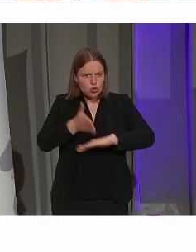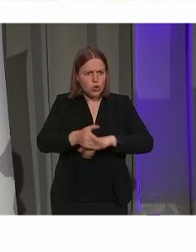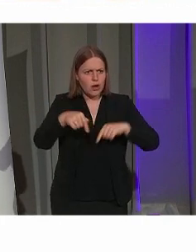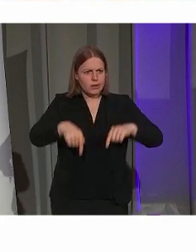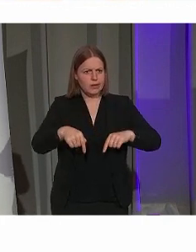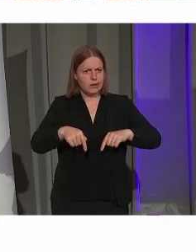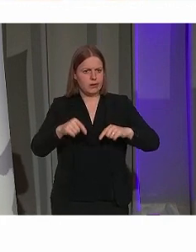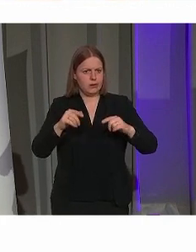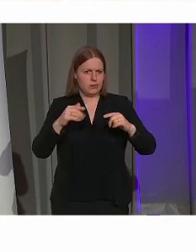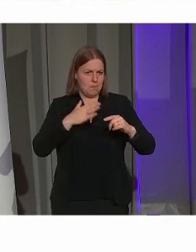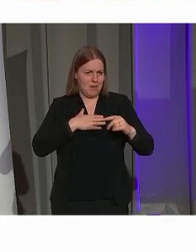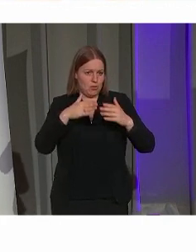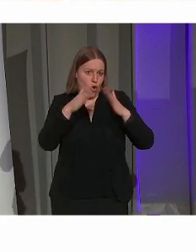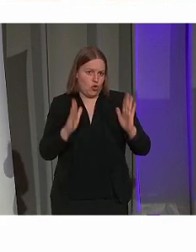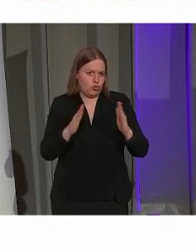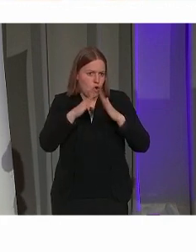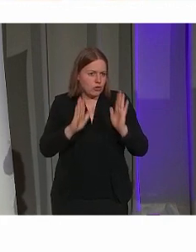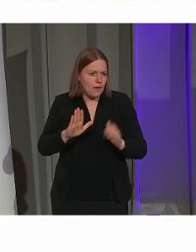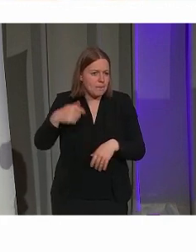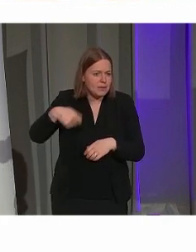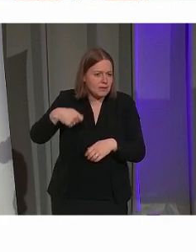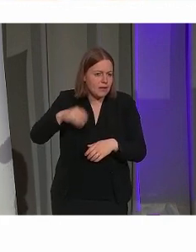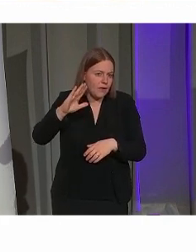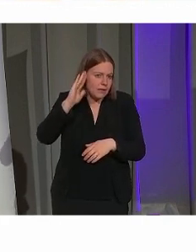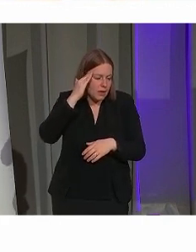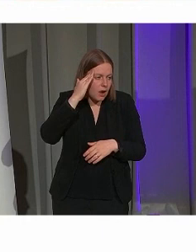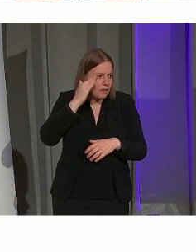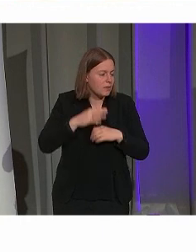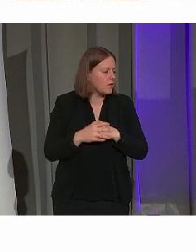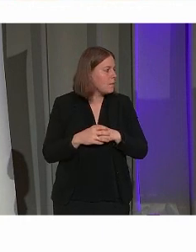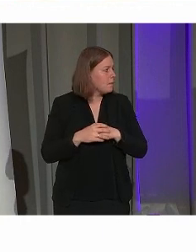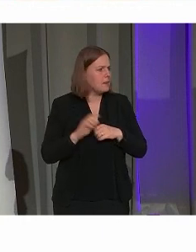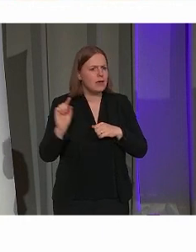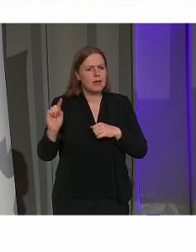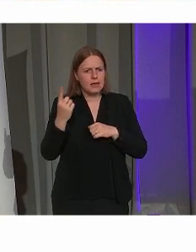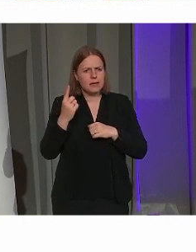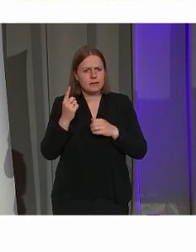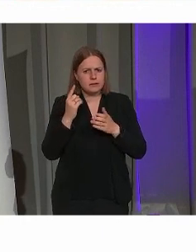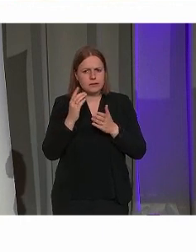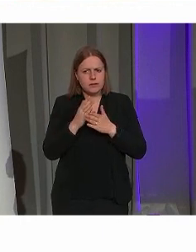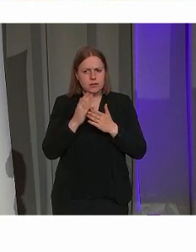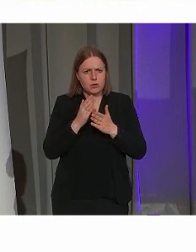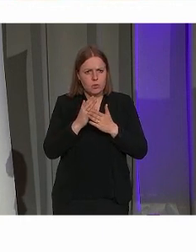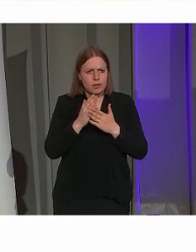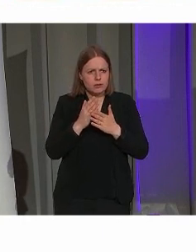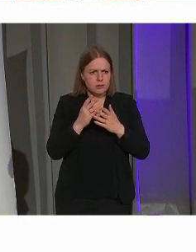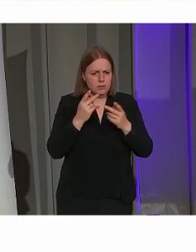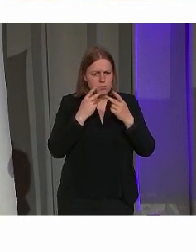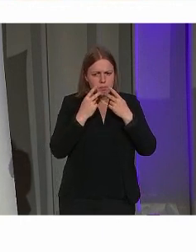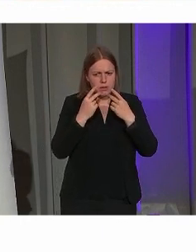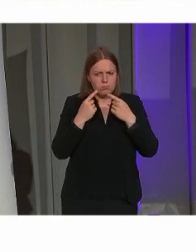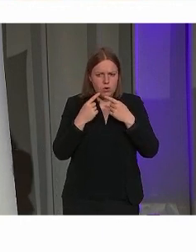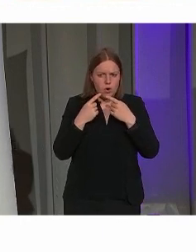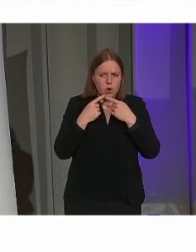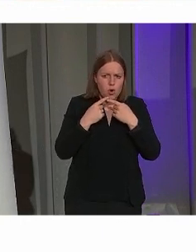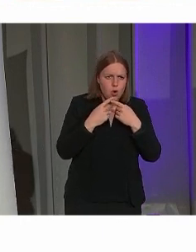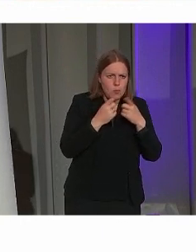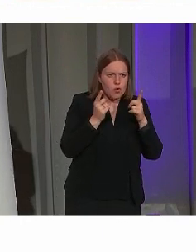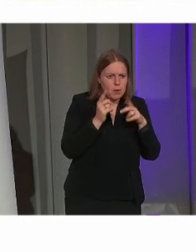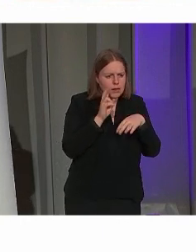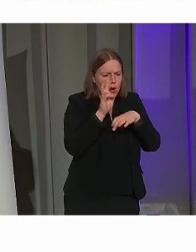of the nation. Firstly, an access audit was carried out of all areas and gardens that had public